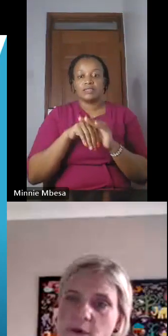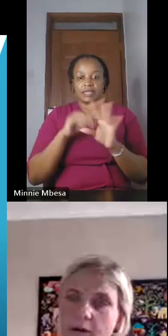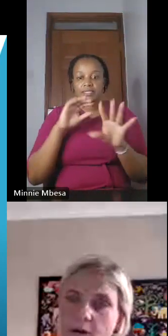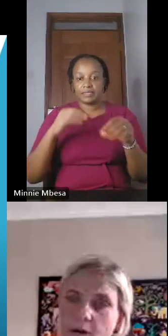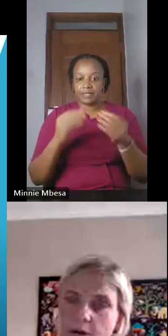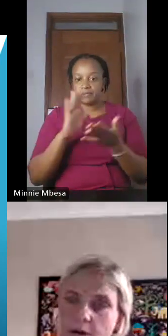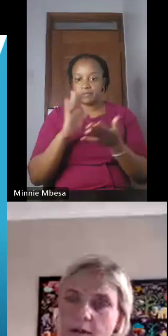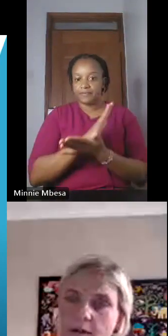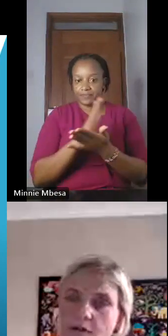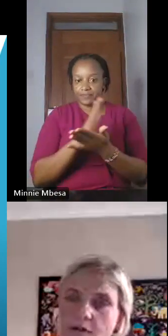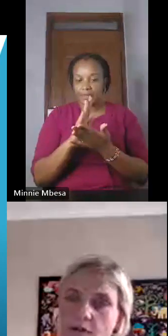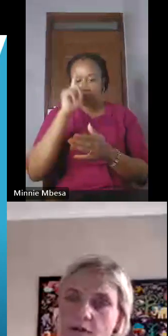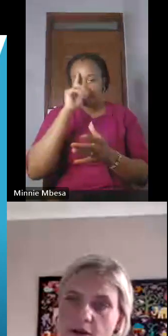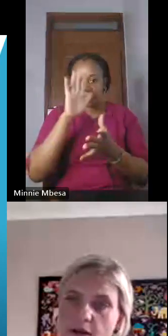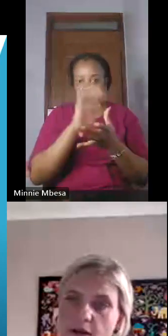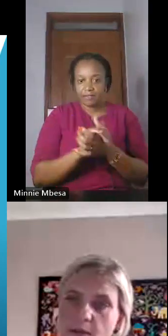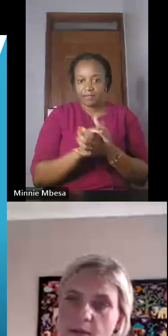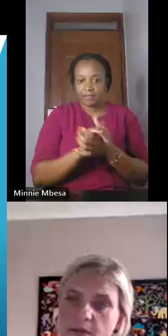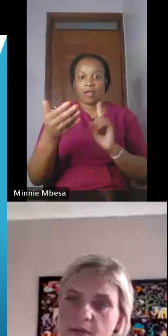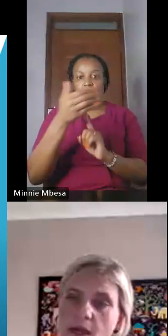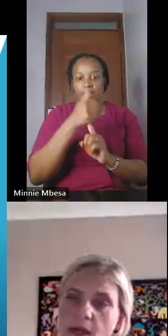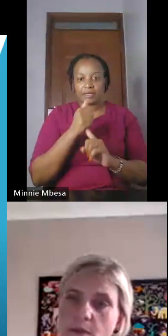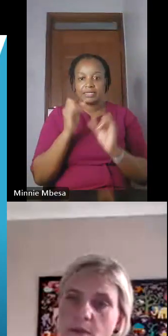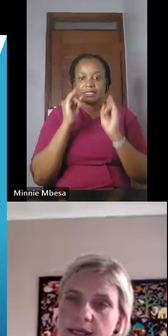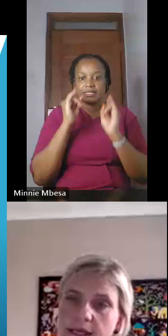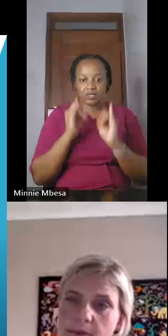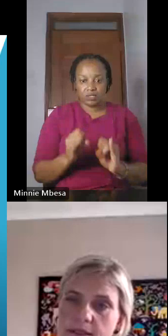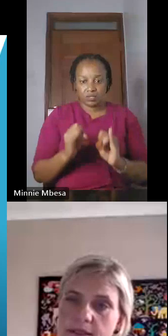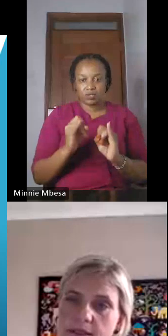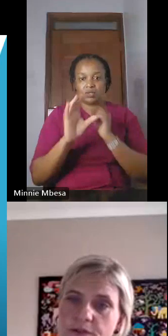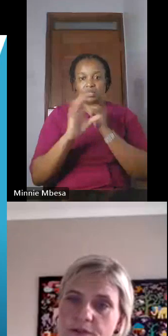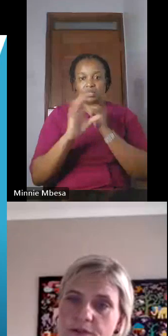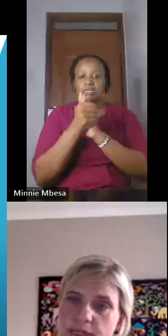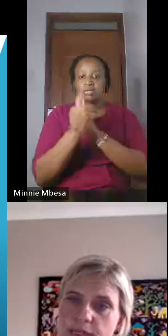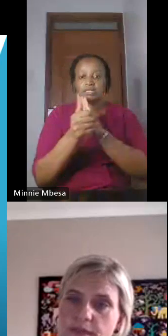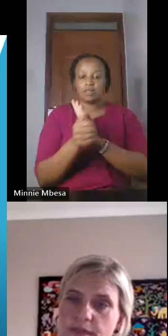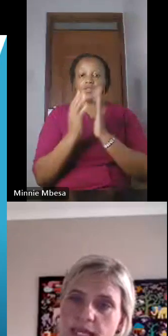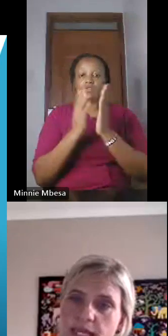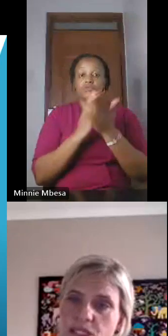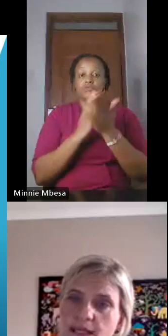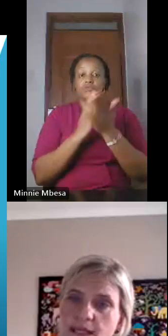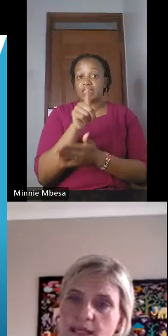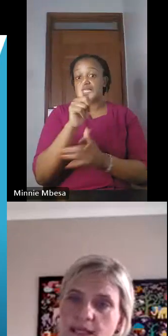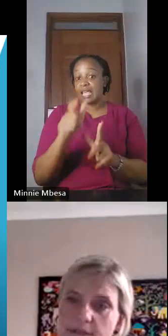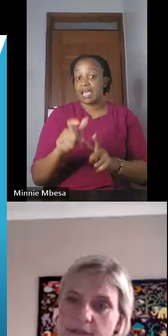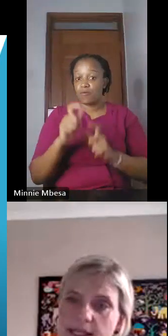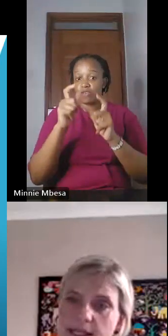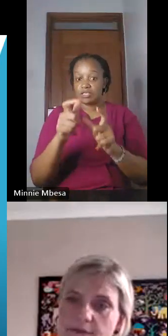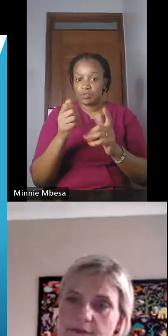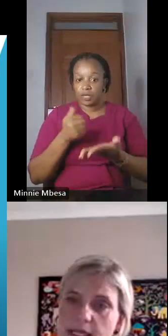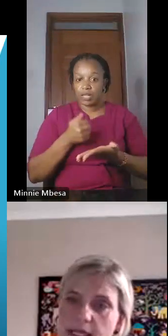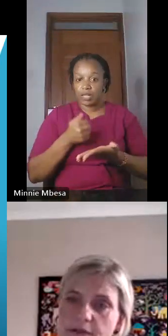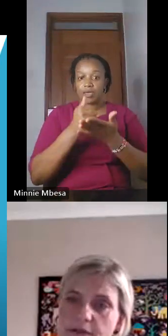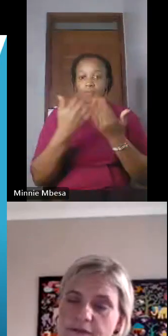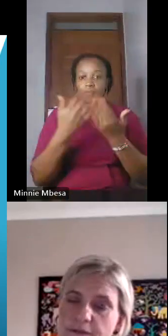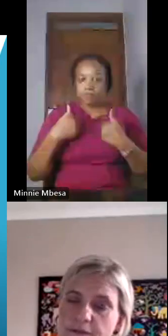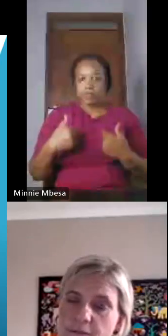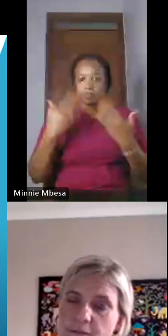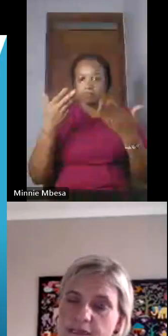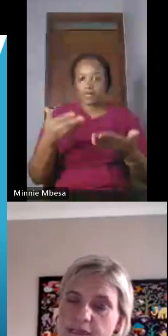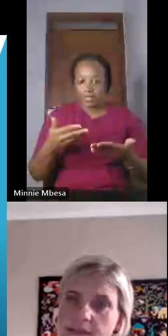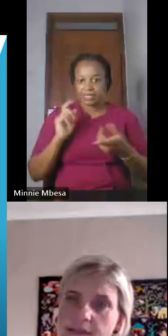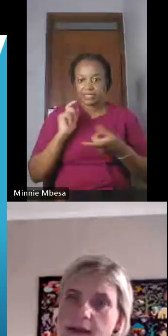that acquiring new skills through the Australia Awards would enable us to drive meaningful change in advocating for